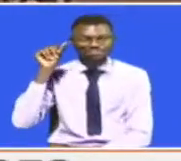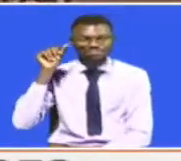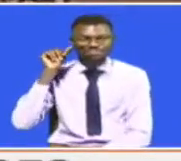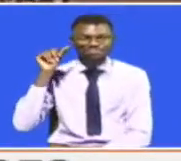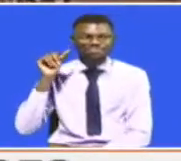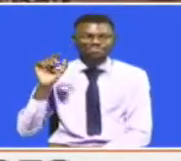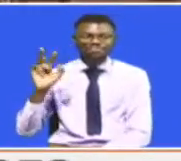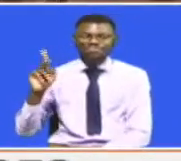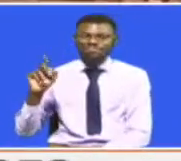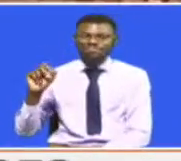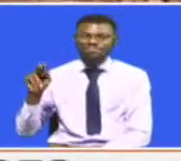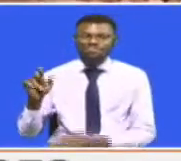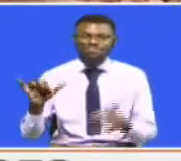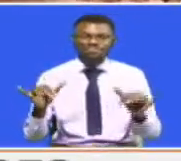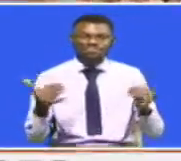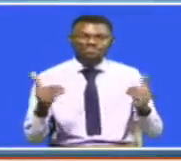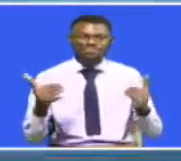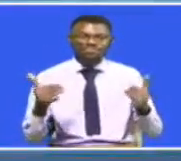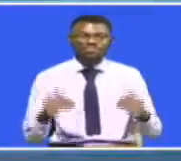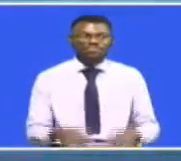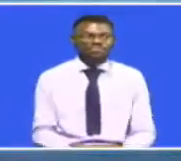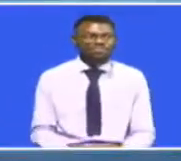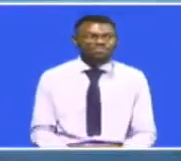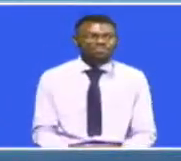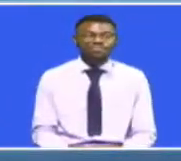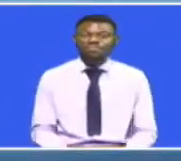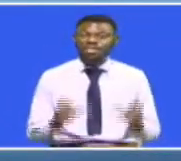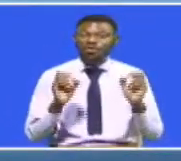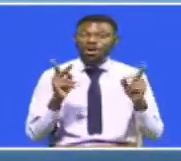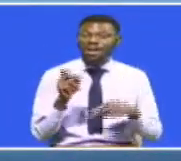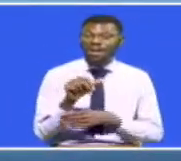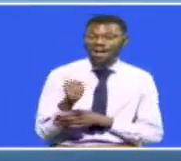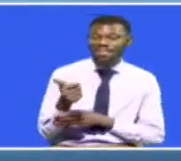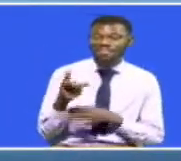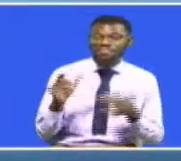KTN News. All right, in other news, the United States government